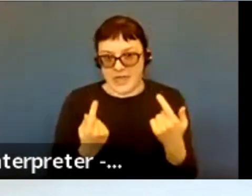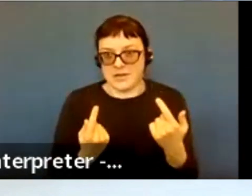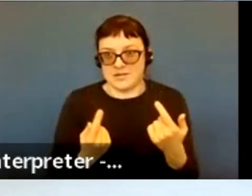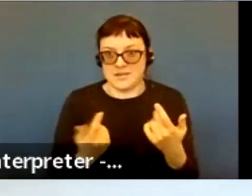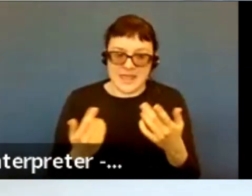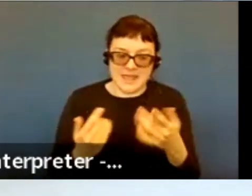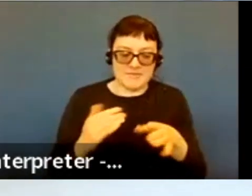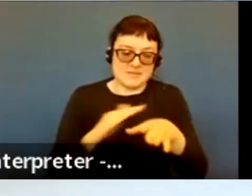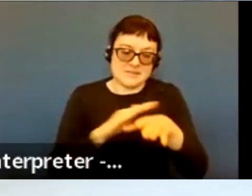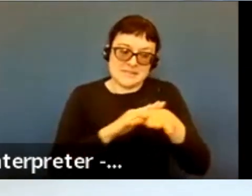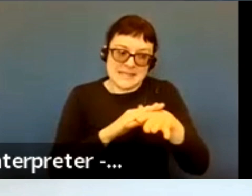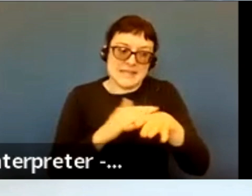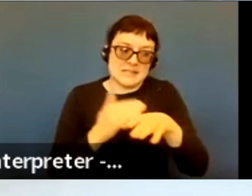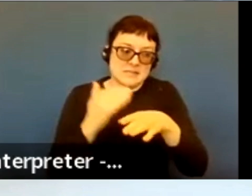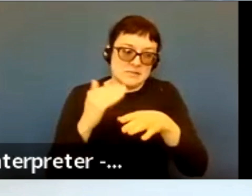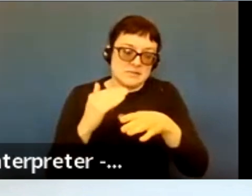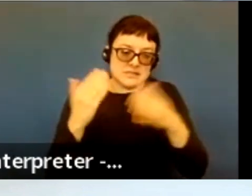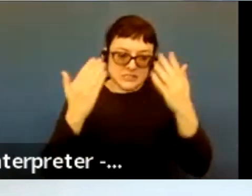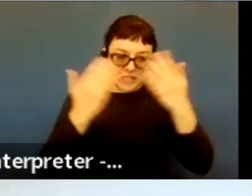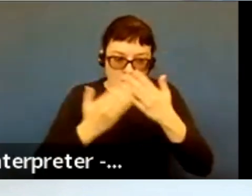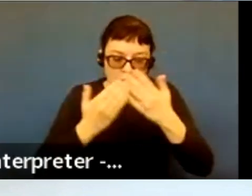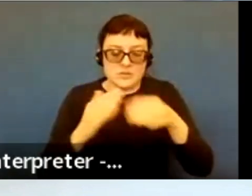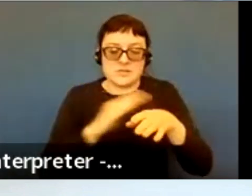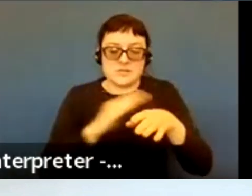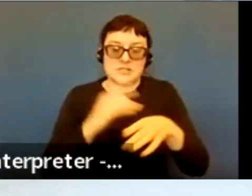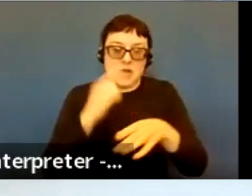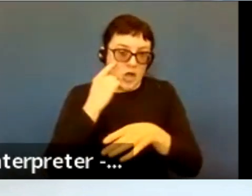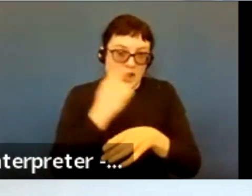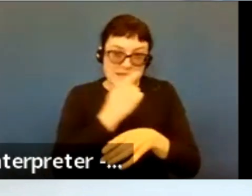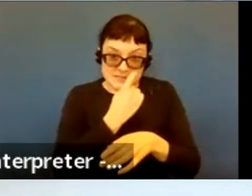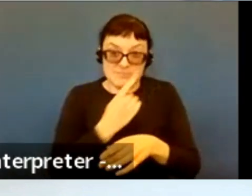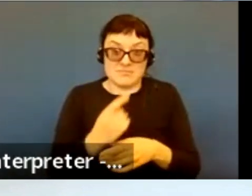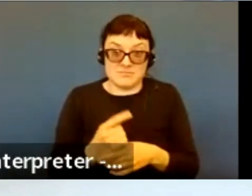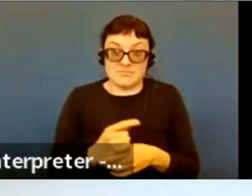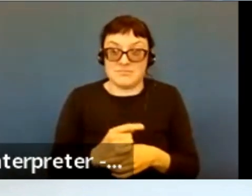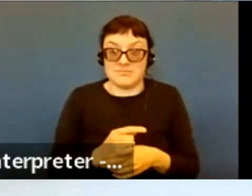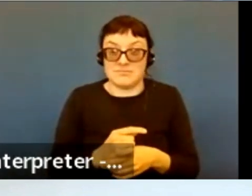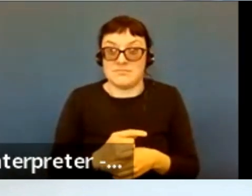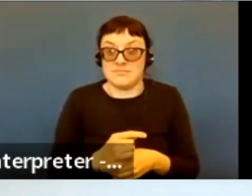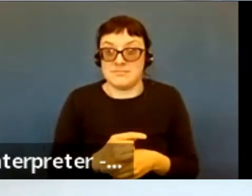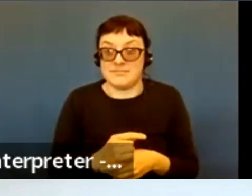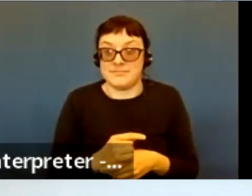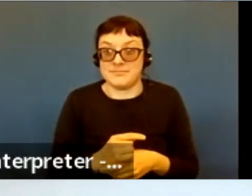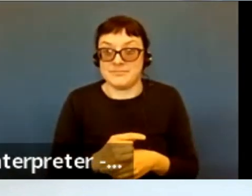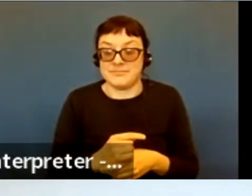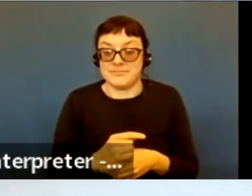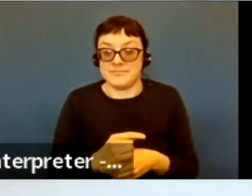hair and being dark skin and dark eye, and clearly would have been